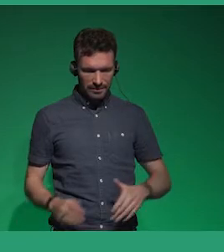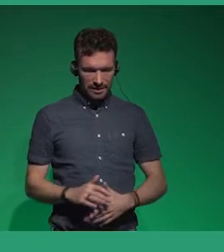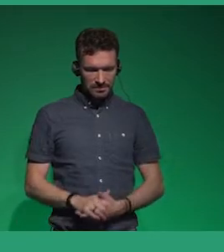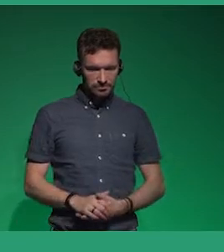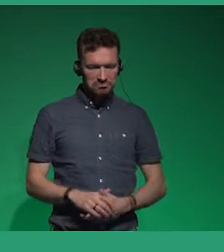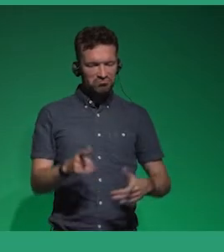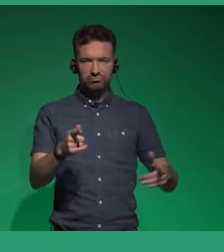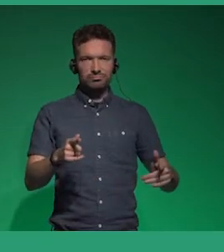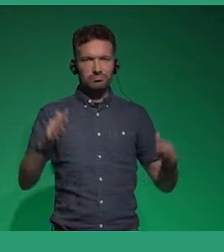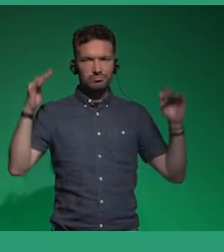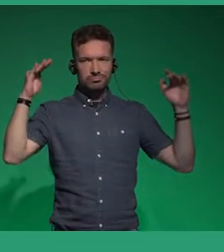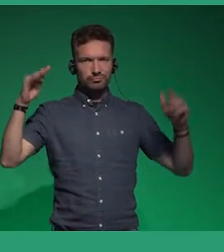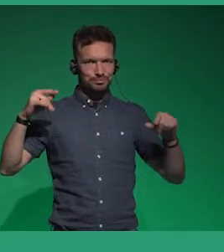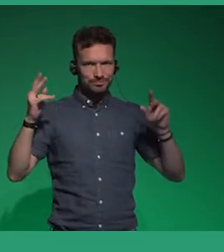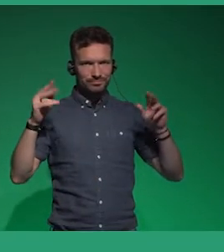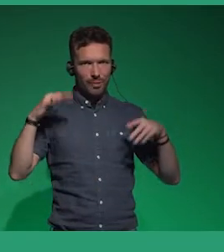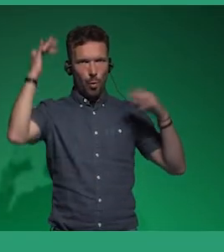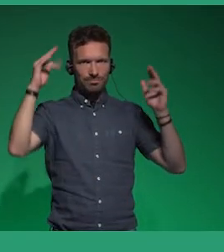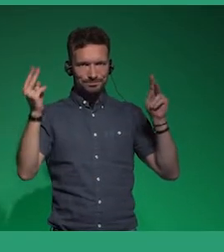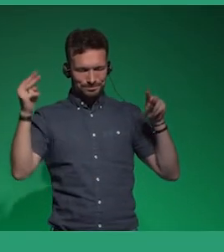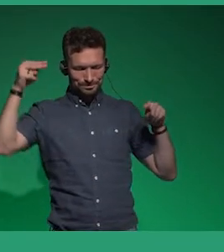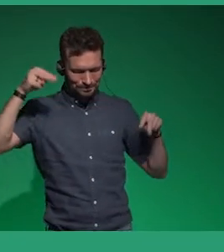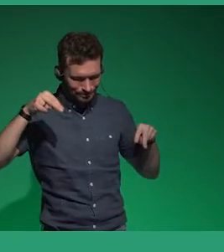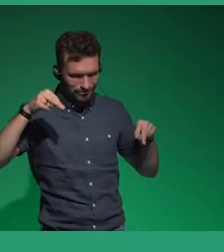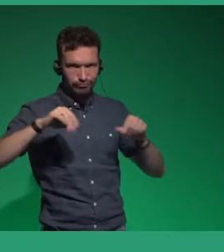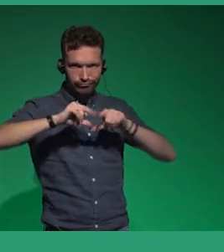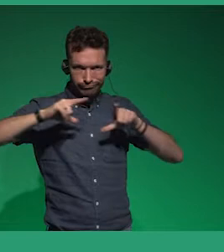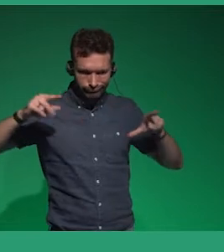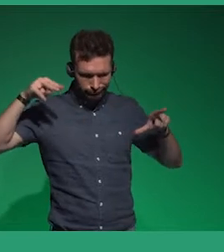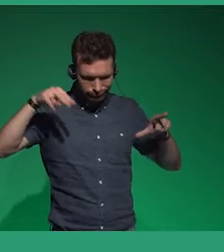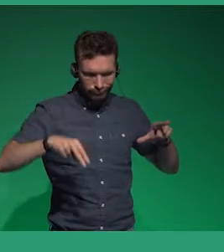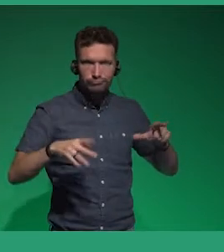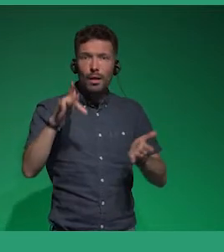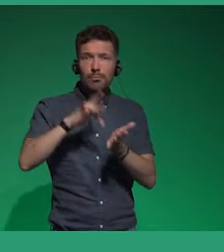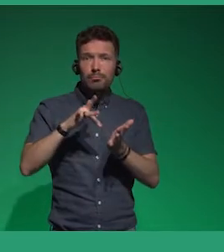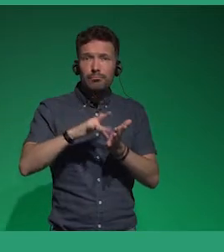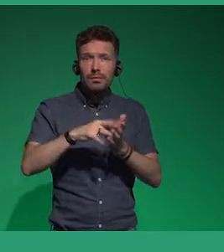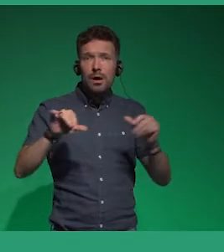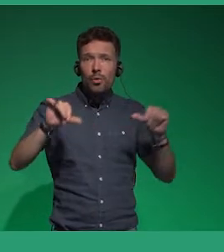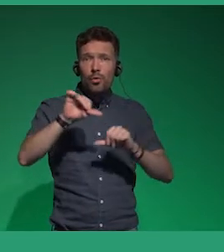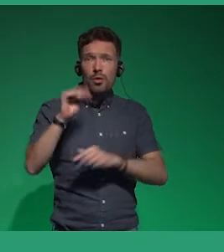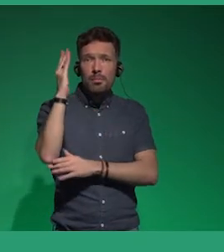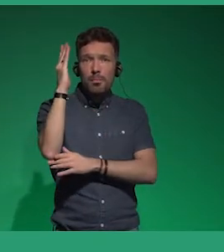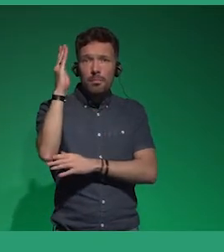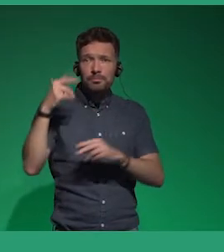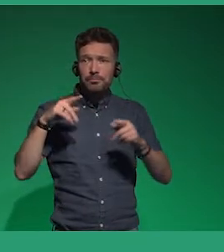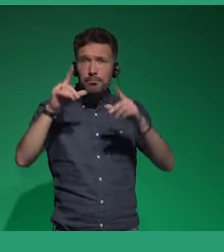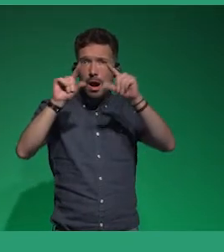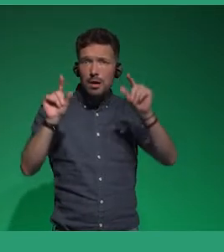center the canopy of an oil palm, and around that the trees that we